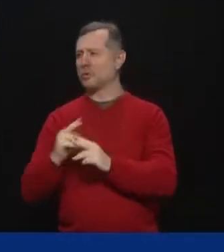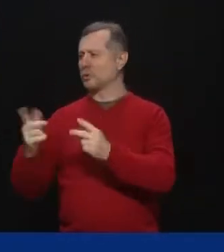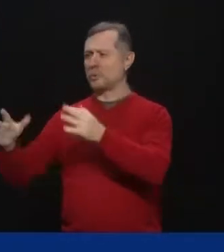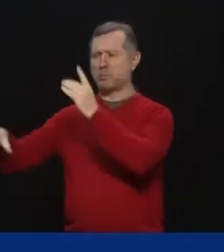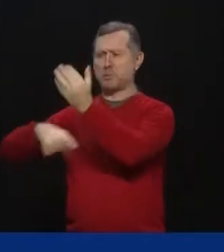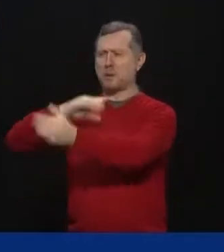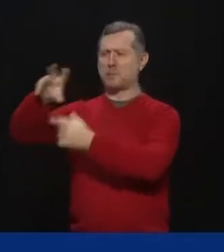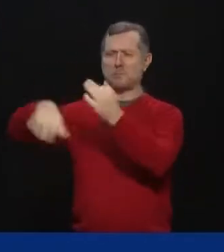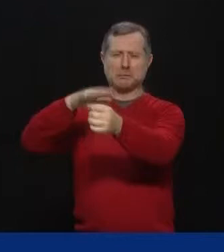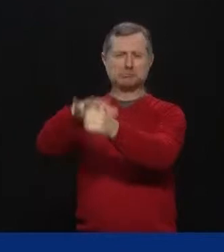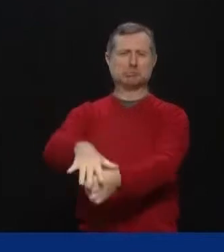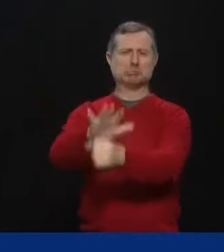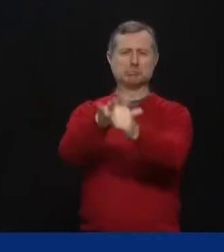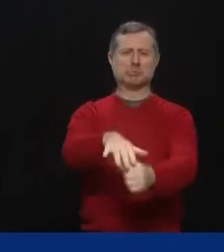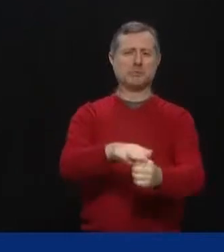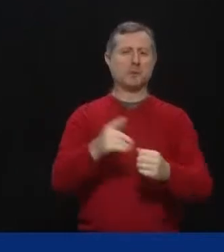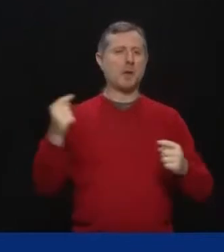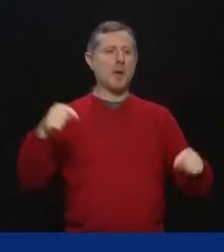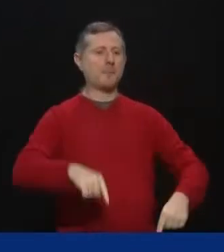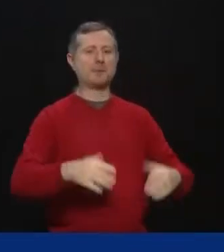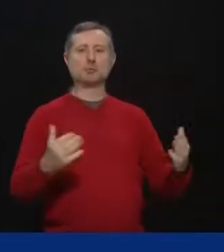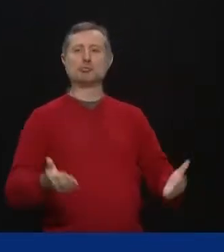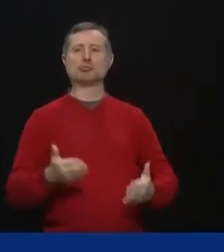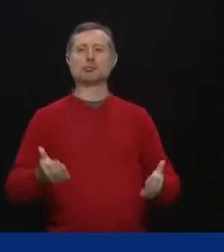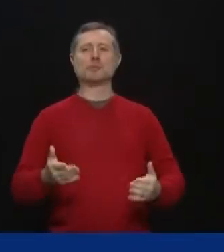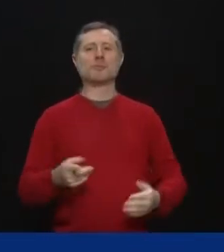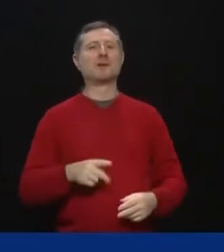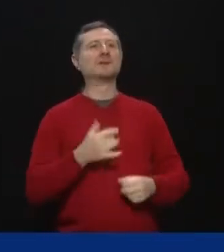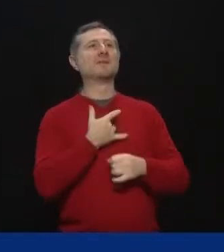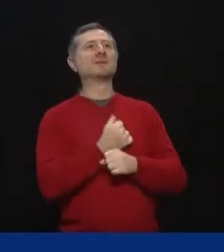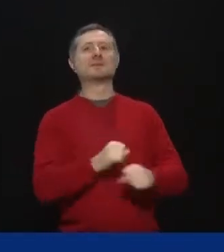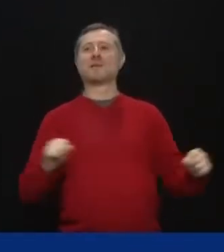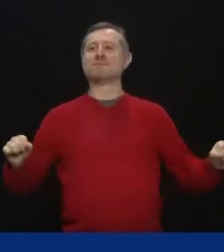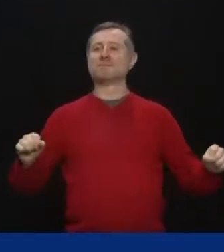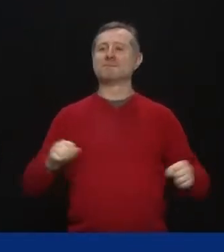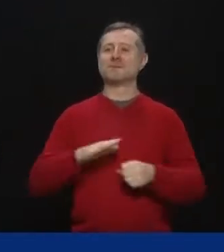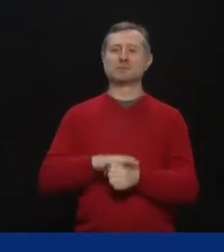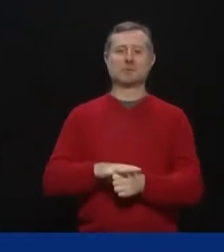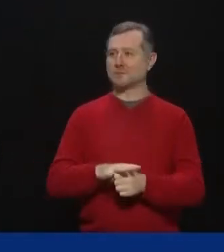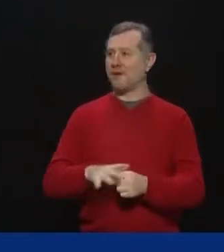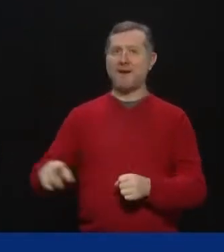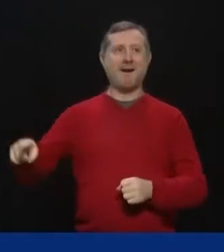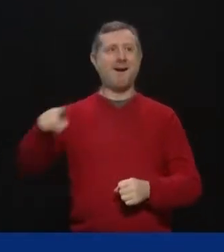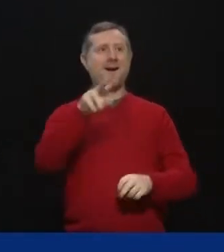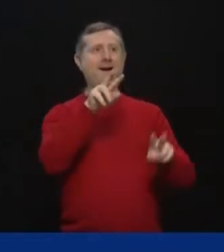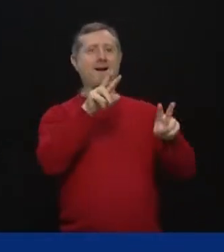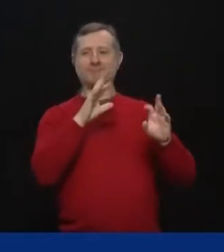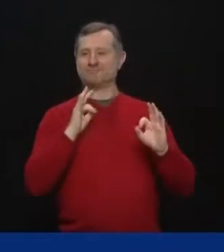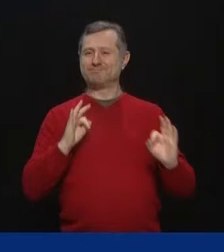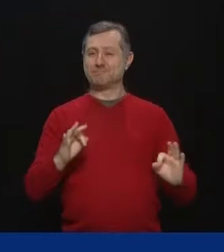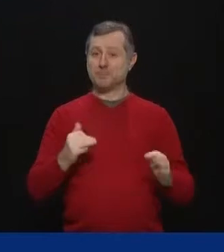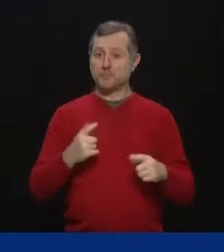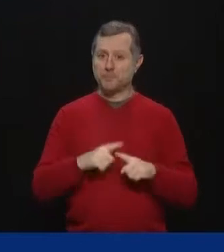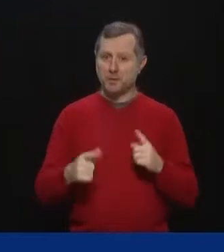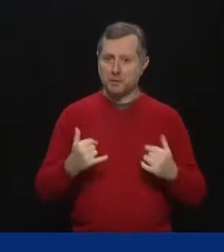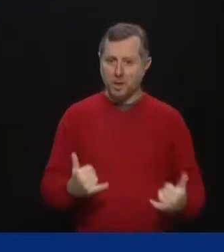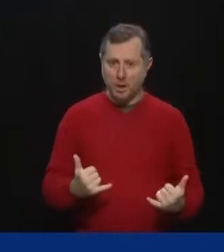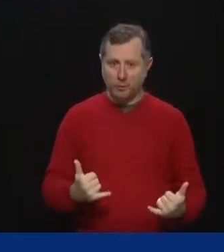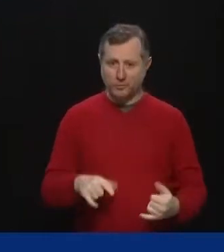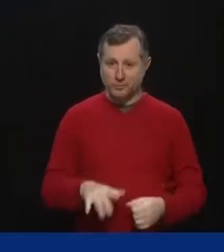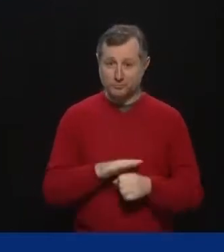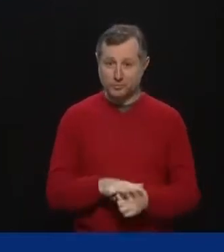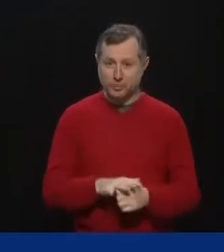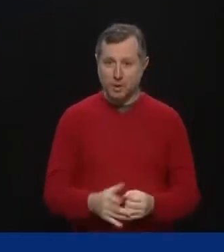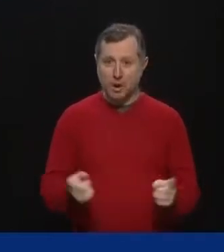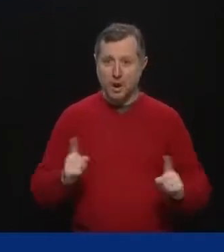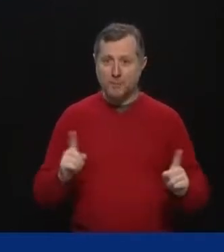safe harbor for people suffering from oppression. My friends, that oppression, in my judgment, is going on right now in the state of